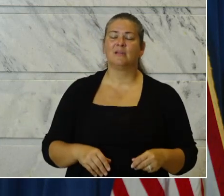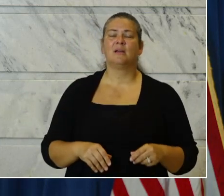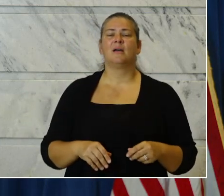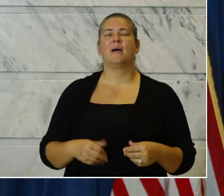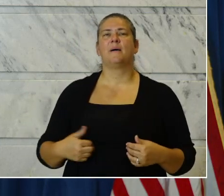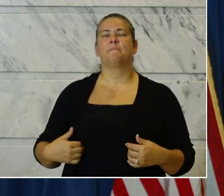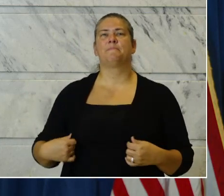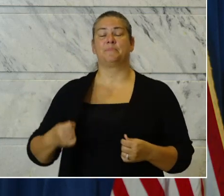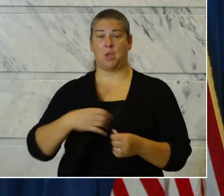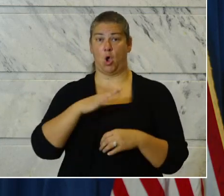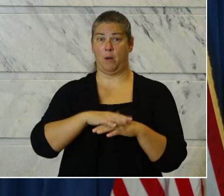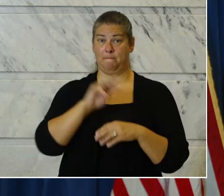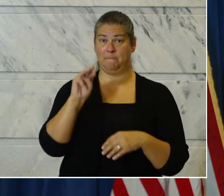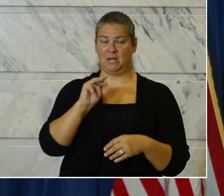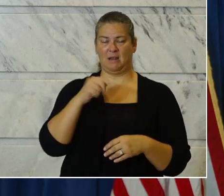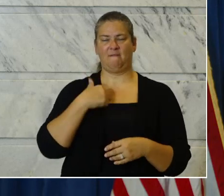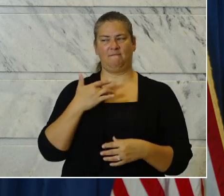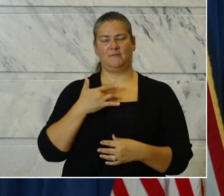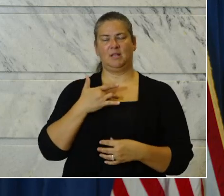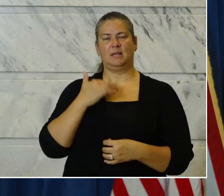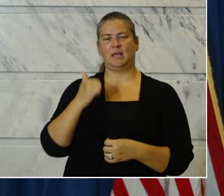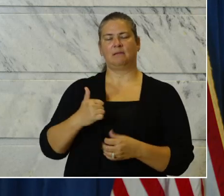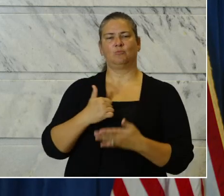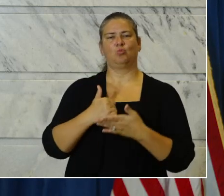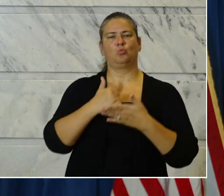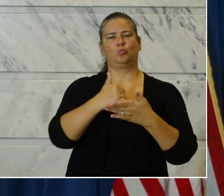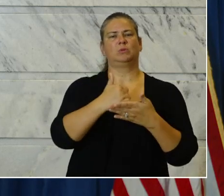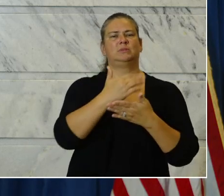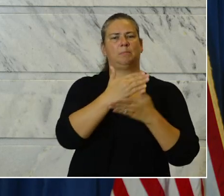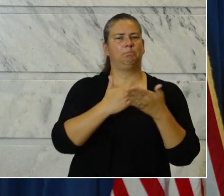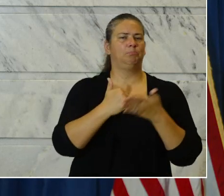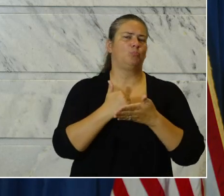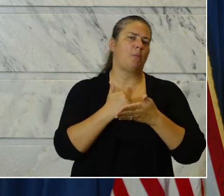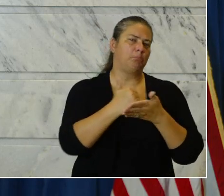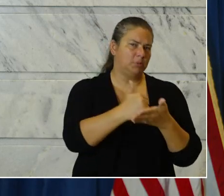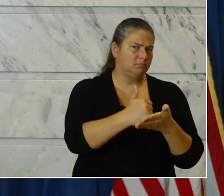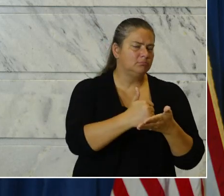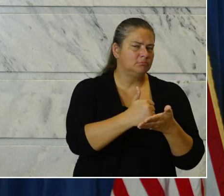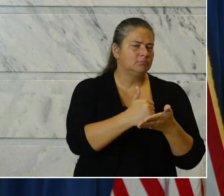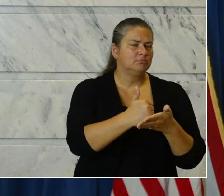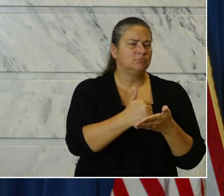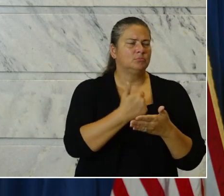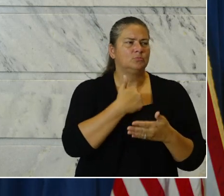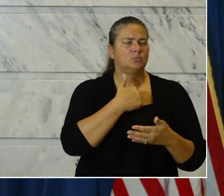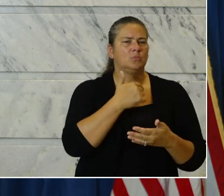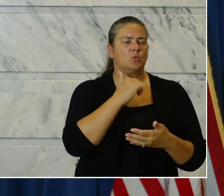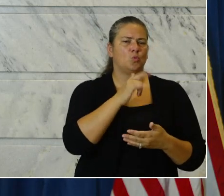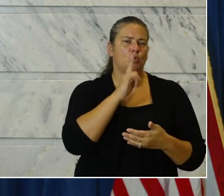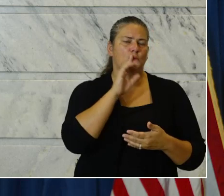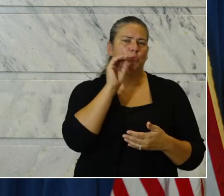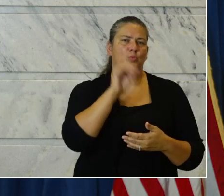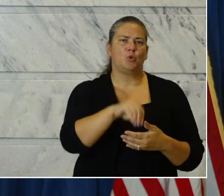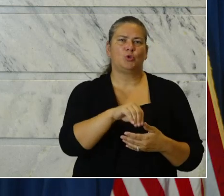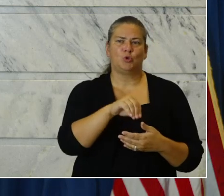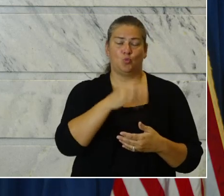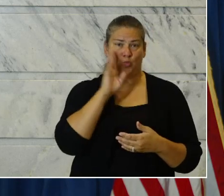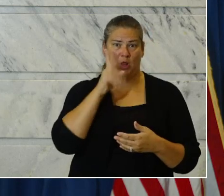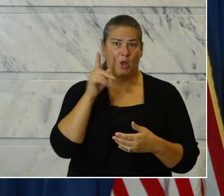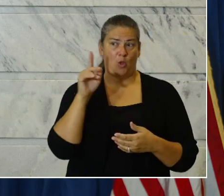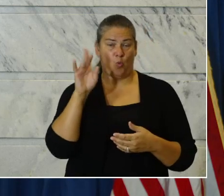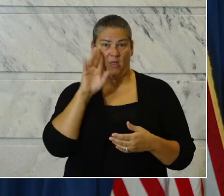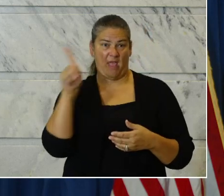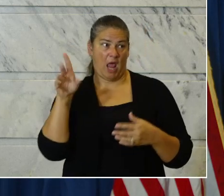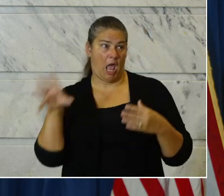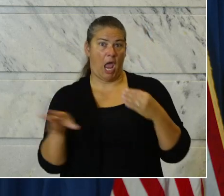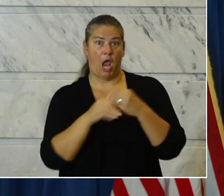on Monday. I believe it'll be a plan that will help, but will it put 30 kids in every group?